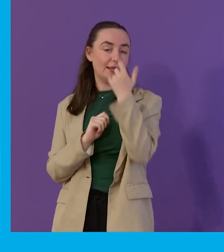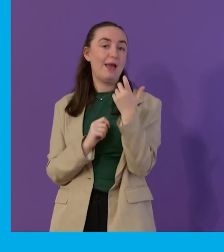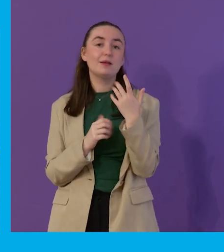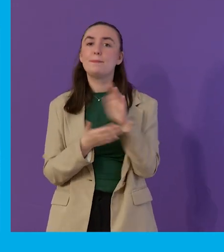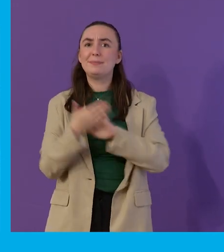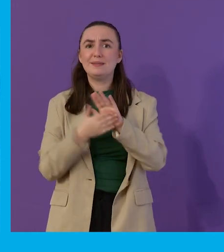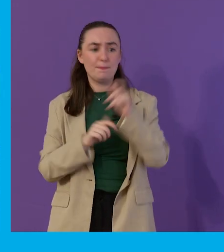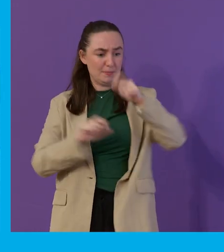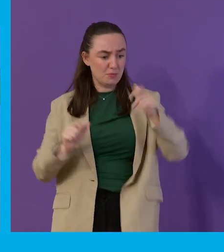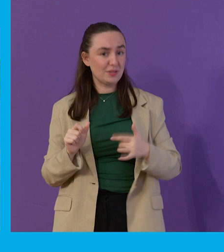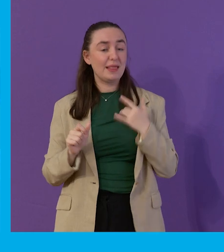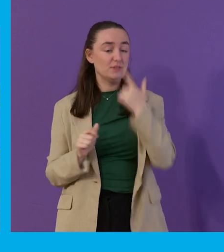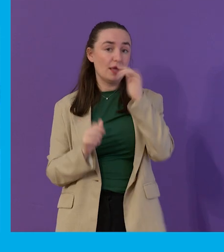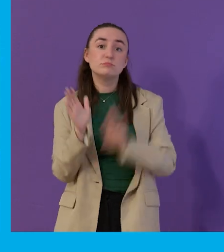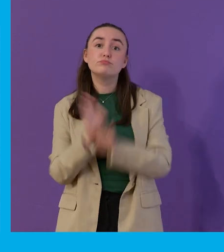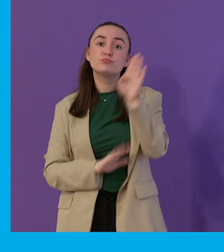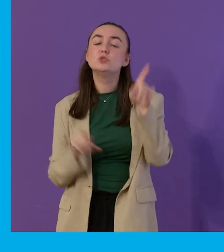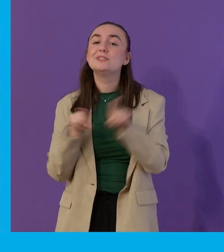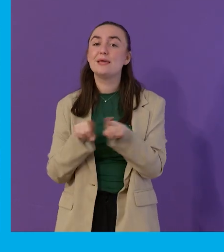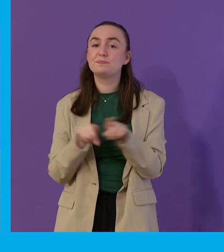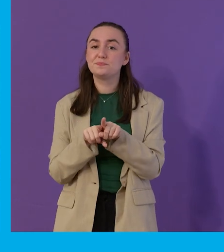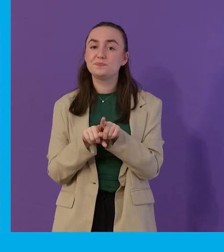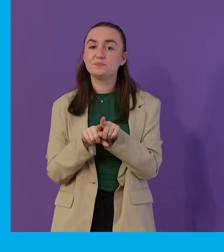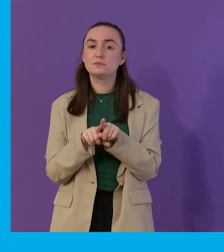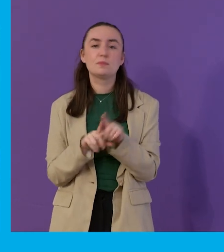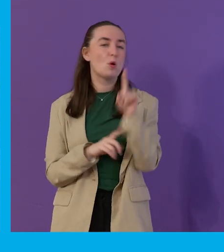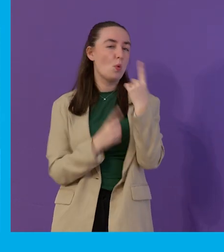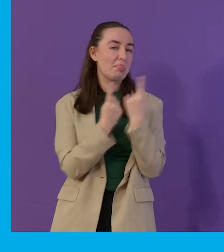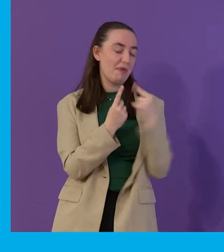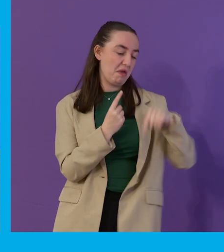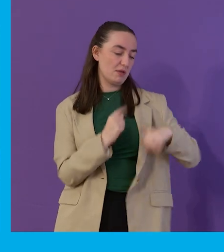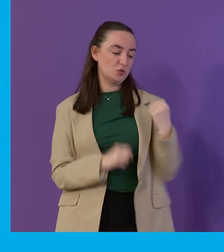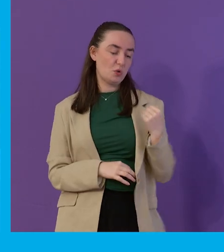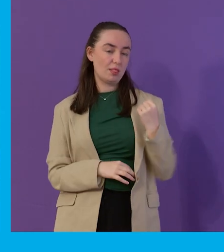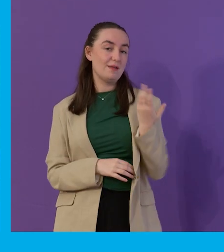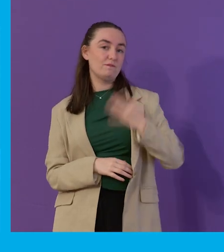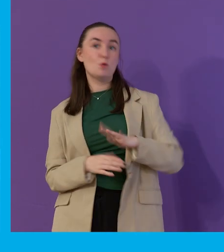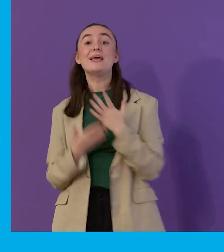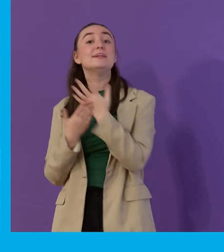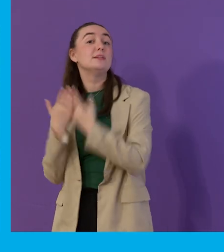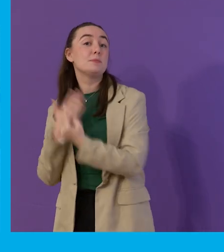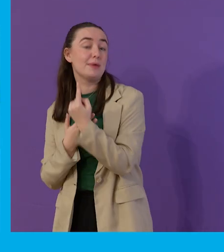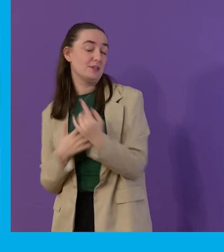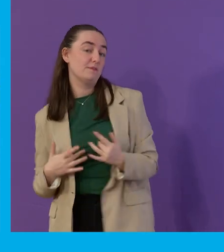well and to thrive, as you were saying. But I think one of the things in Scotland that I think, again, from an independent point of view, has